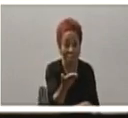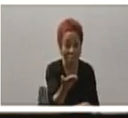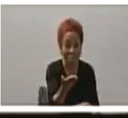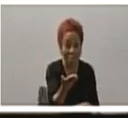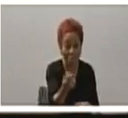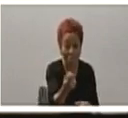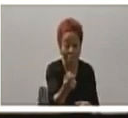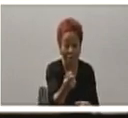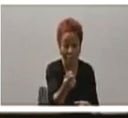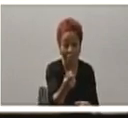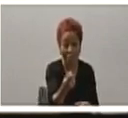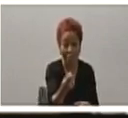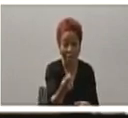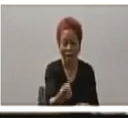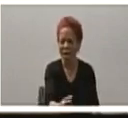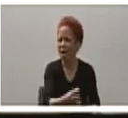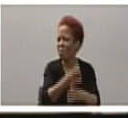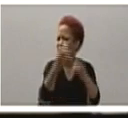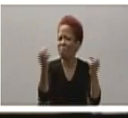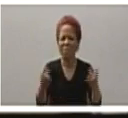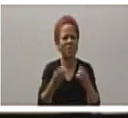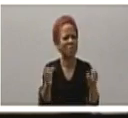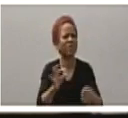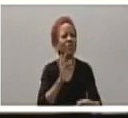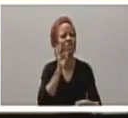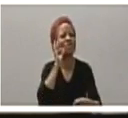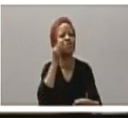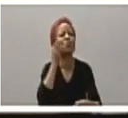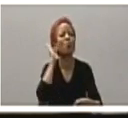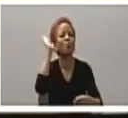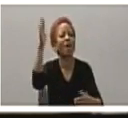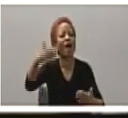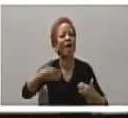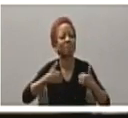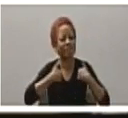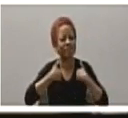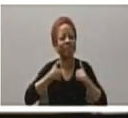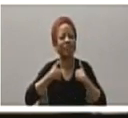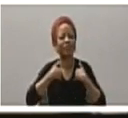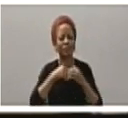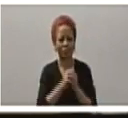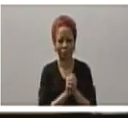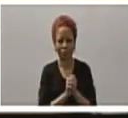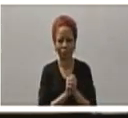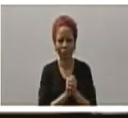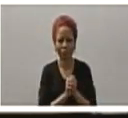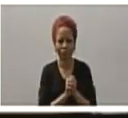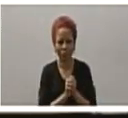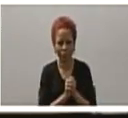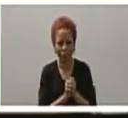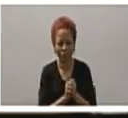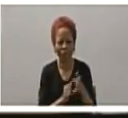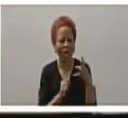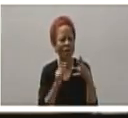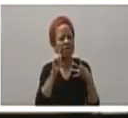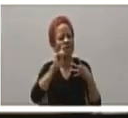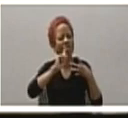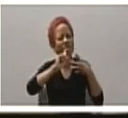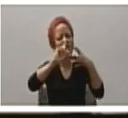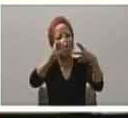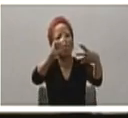plenty. And especially on the following points of the verse.